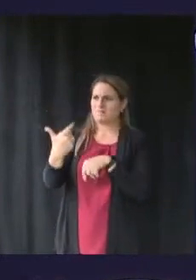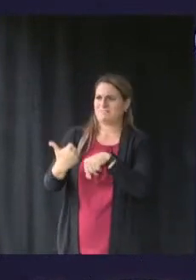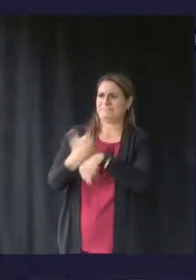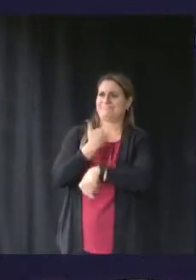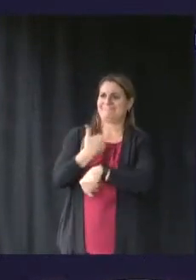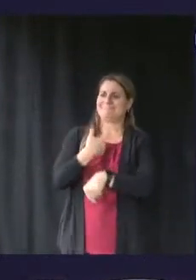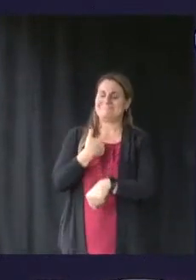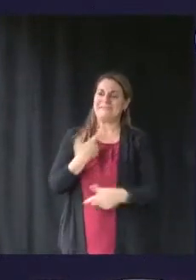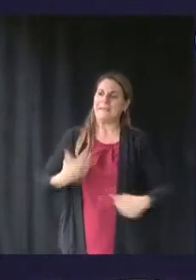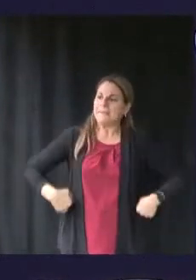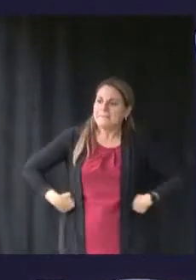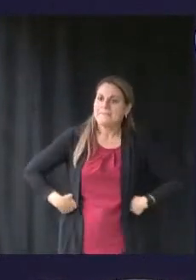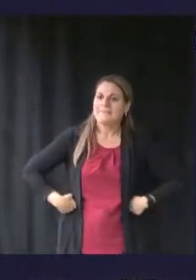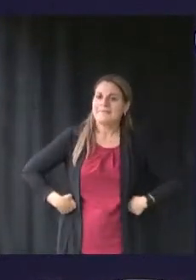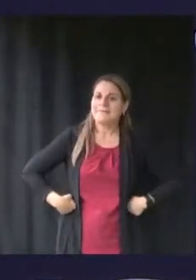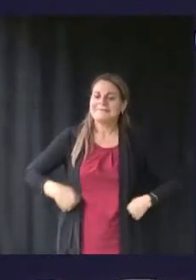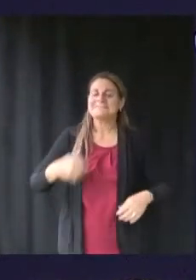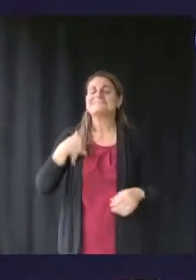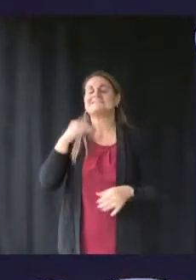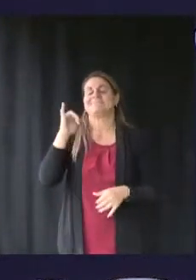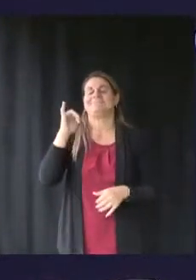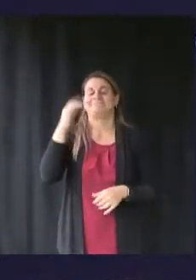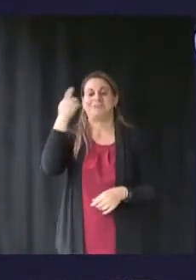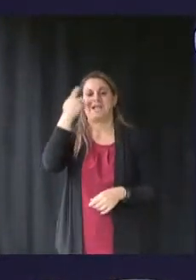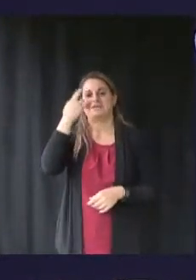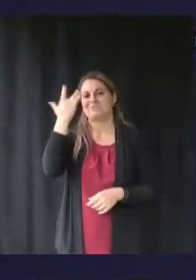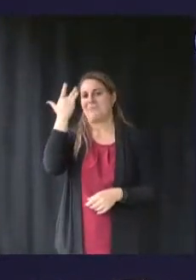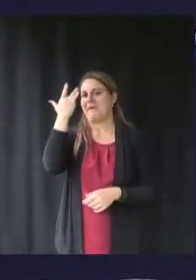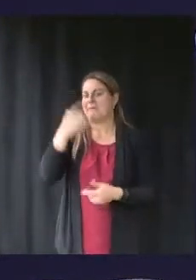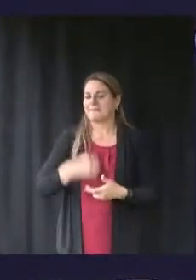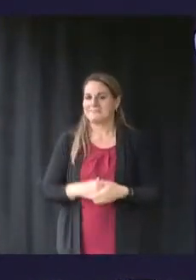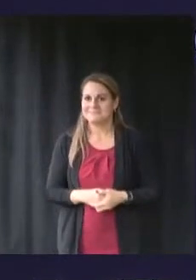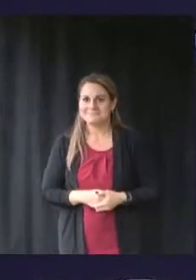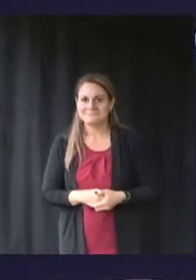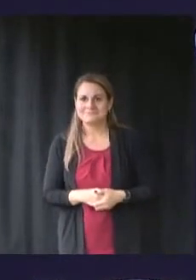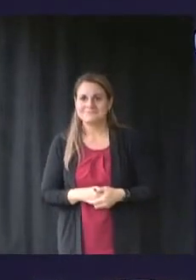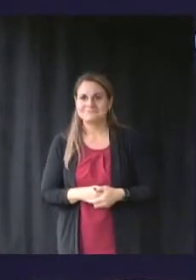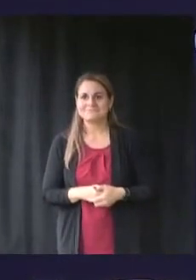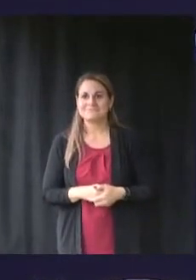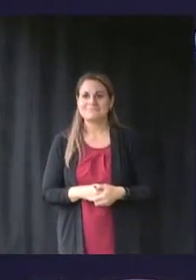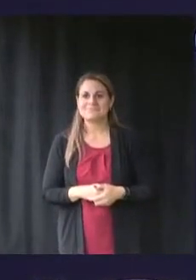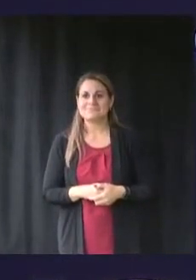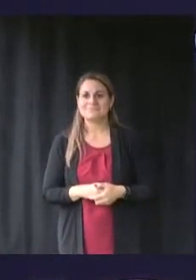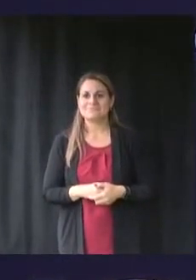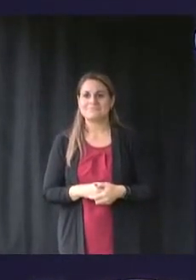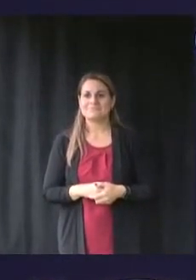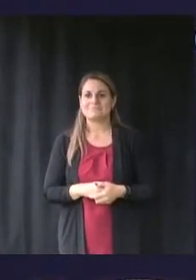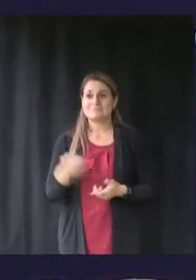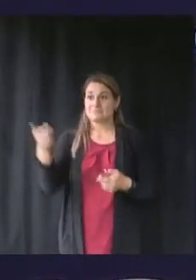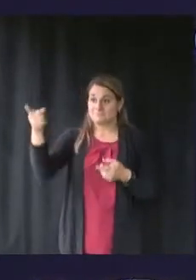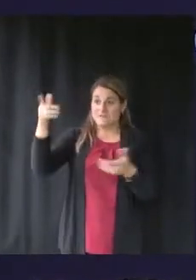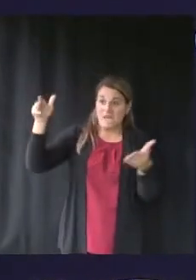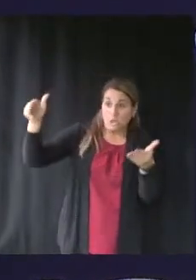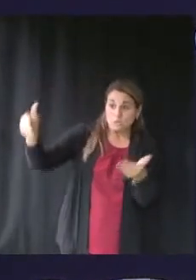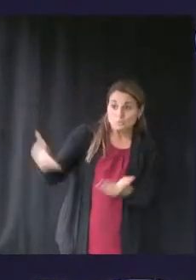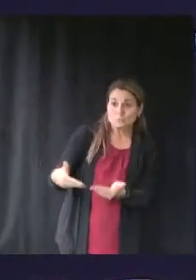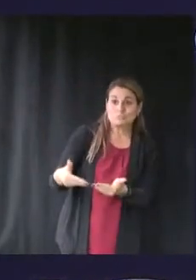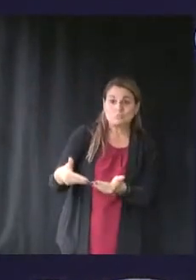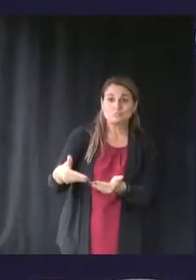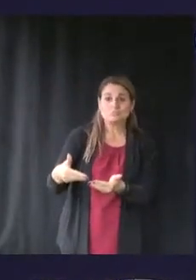then I realized when he'd be introduced by the voice of